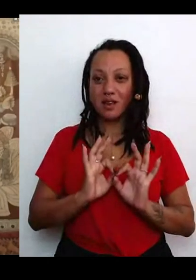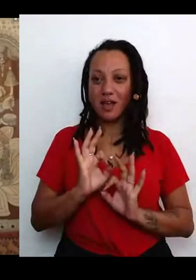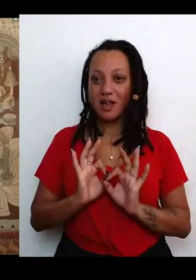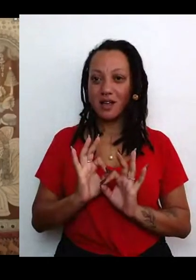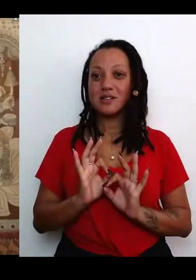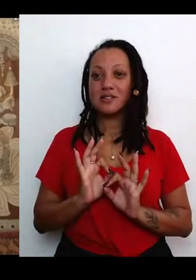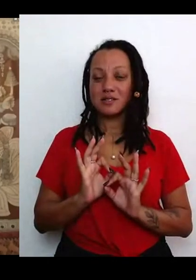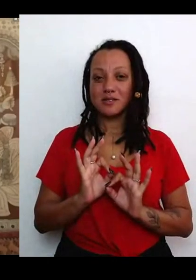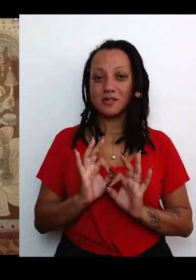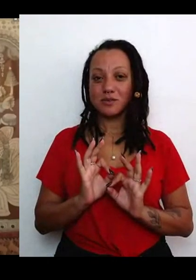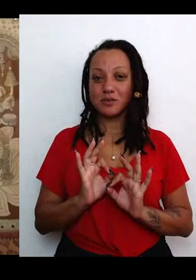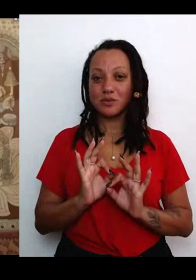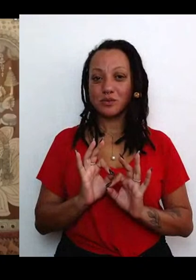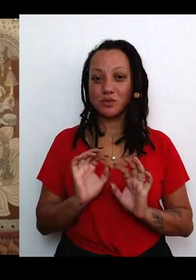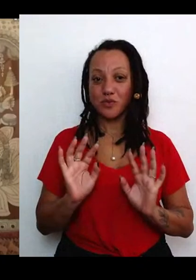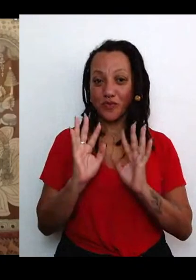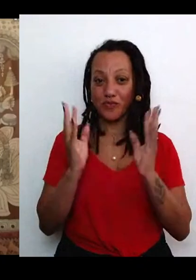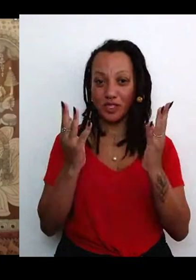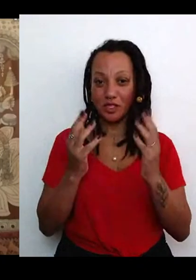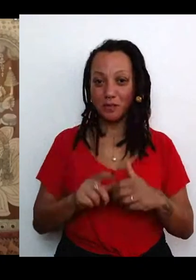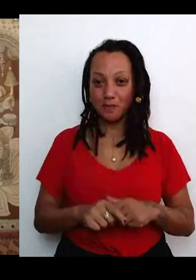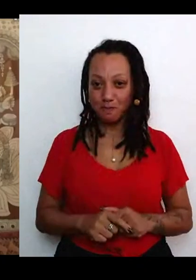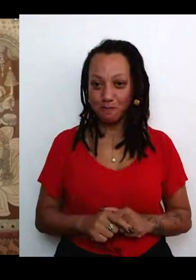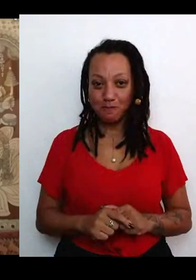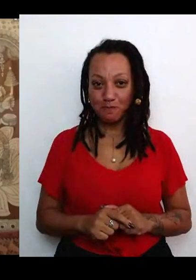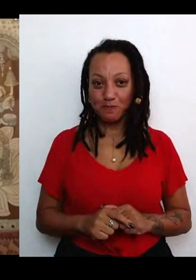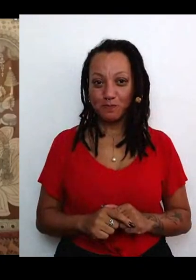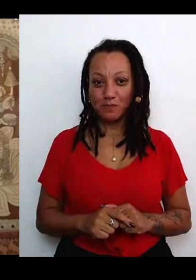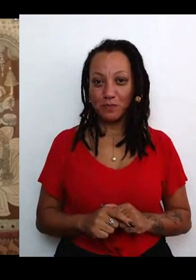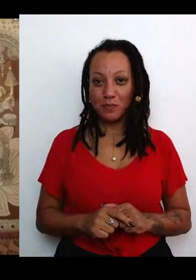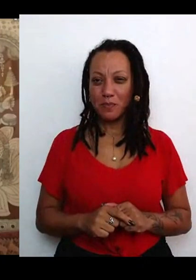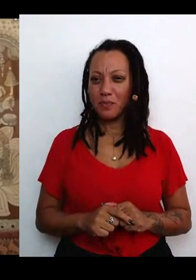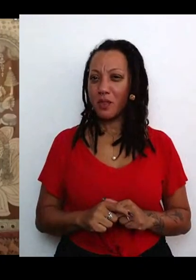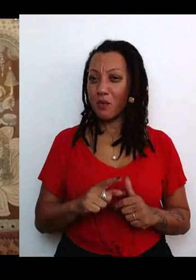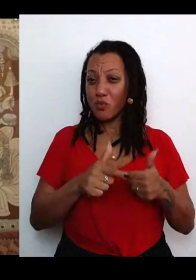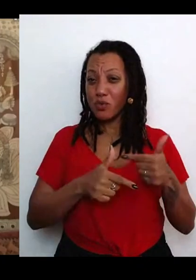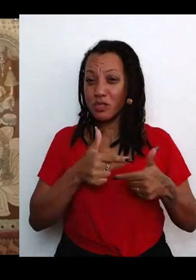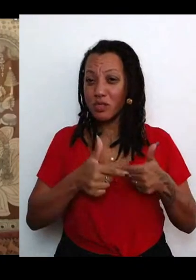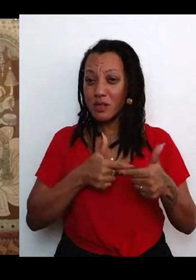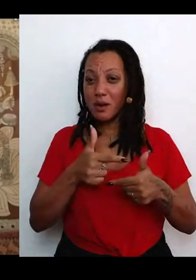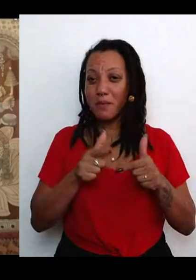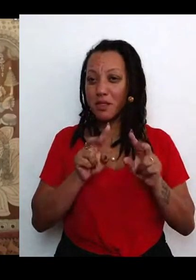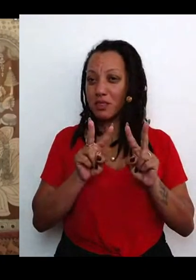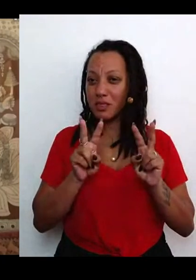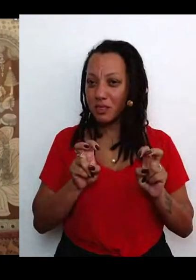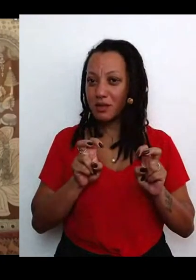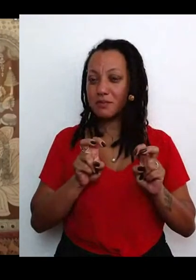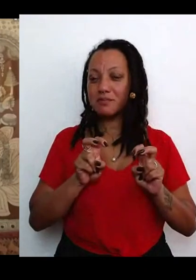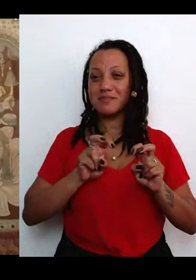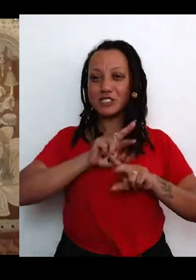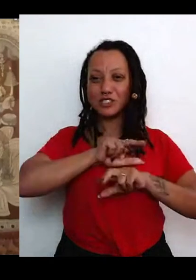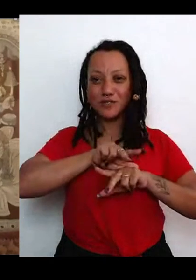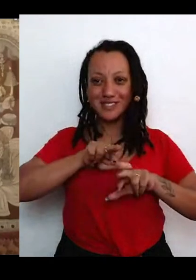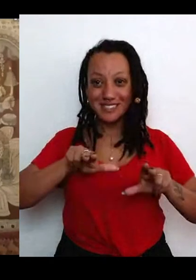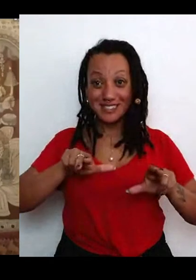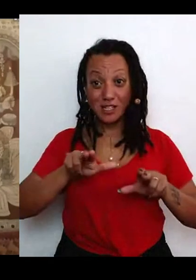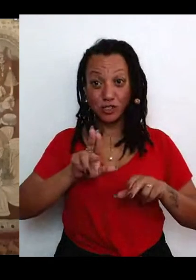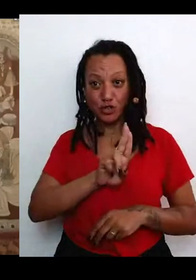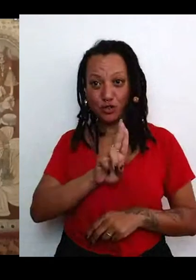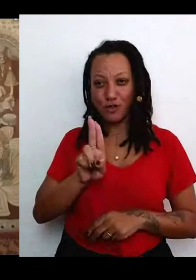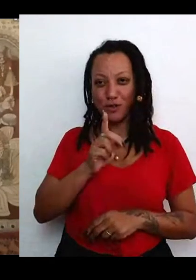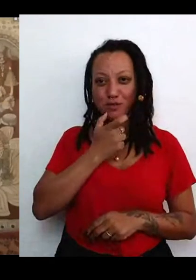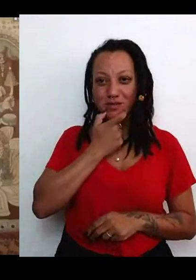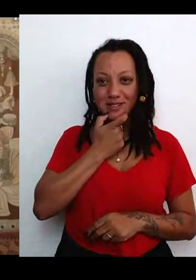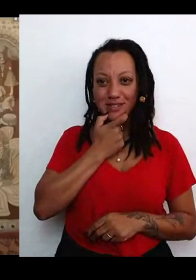the convention on biological diversity and the wireless and the complement treaty the climate change which has now right now being